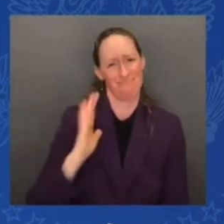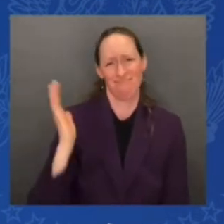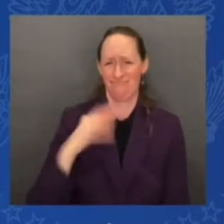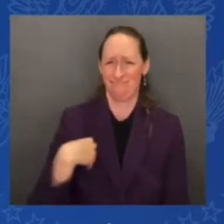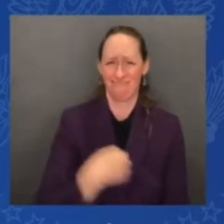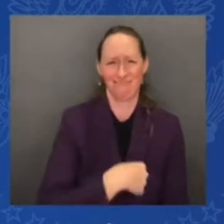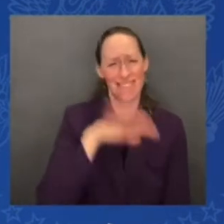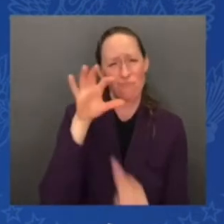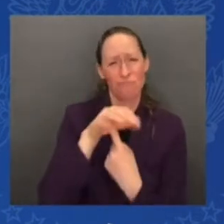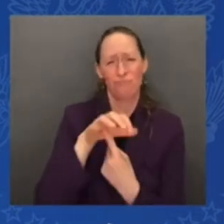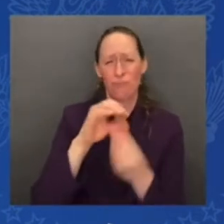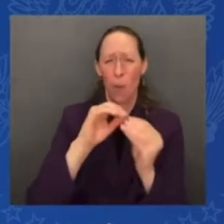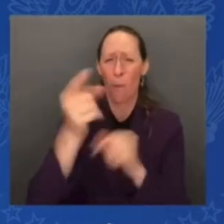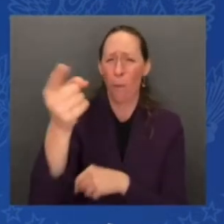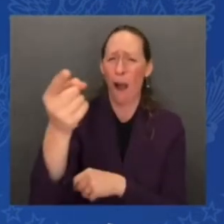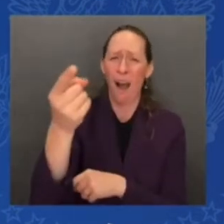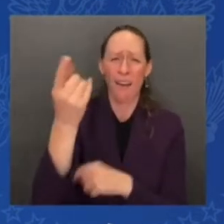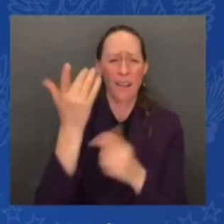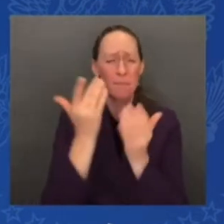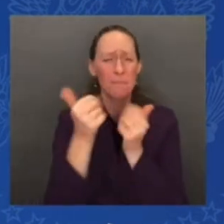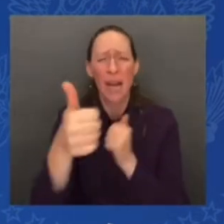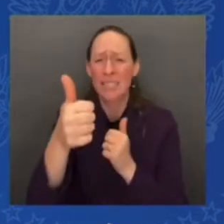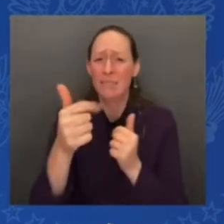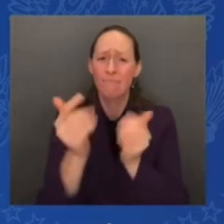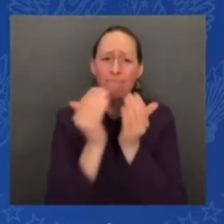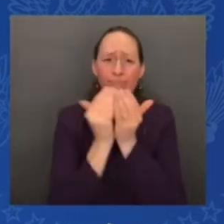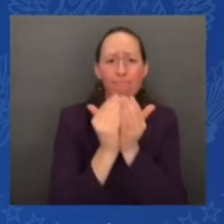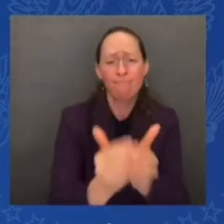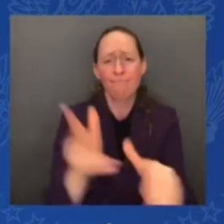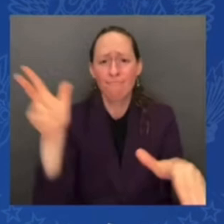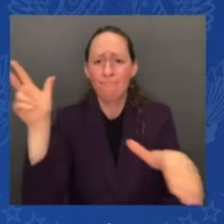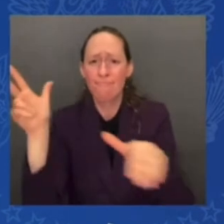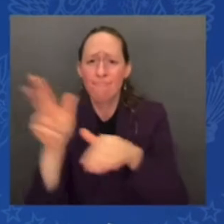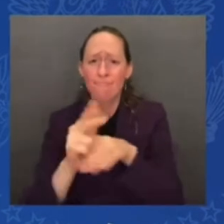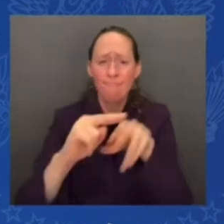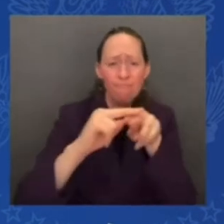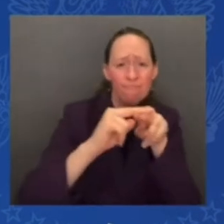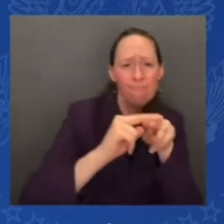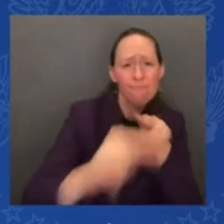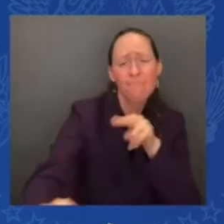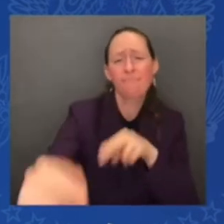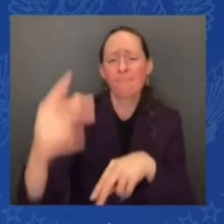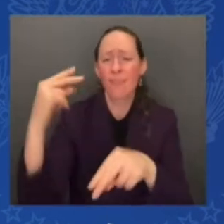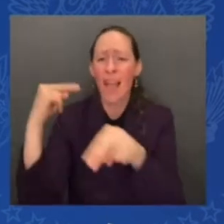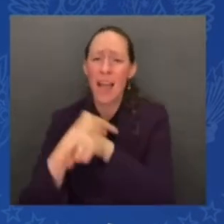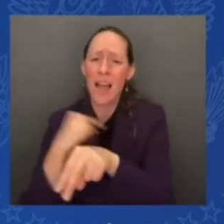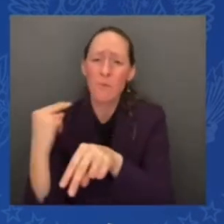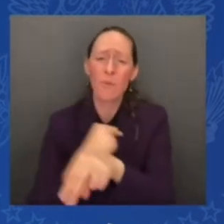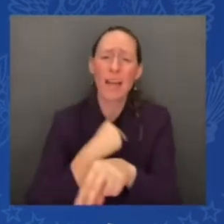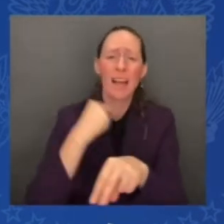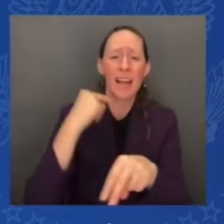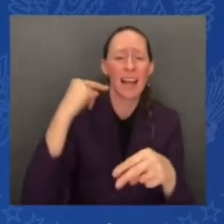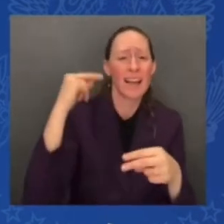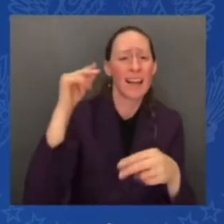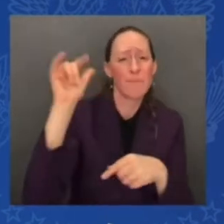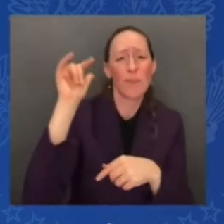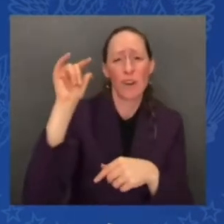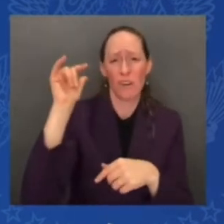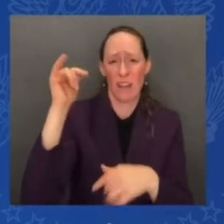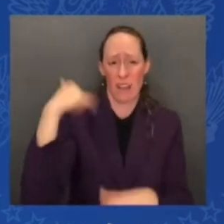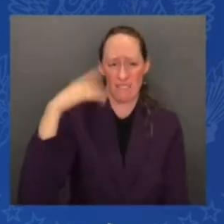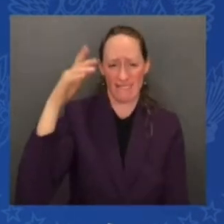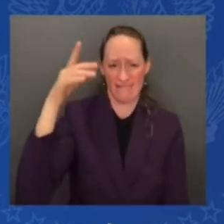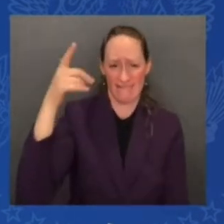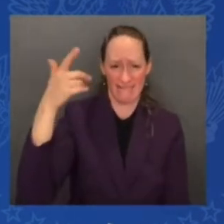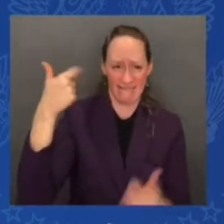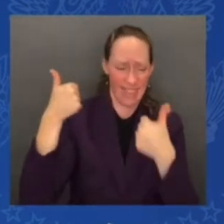airports, roads, everything. You know where we are now? We're number 13 in the world. China used to be number 8. Now they're number